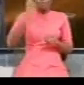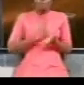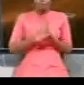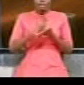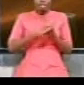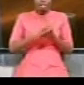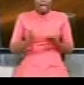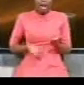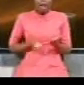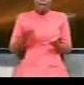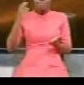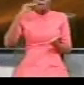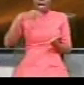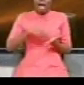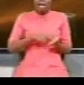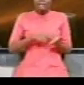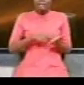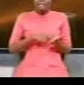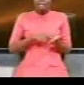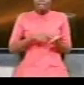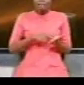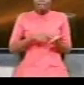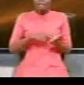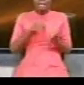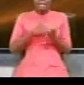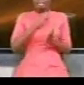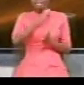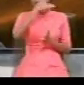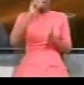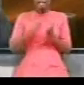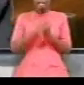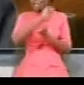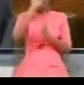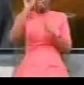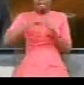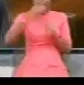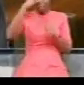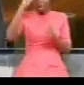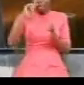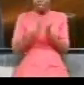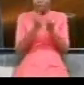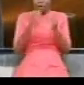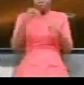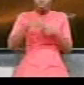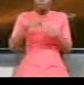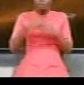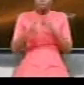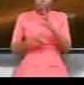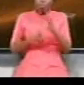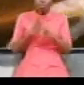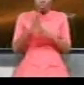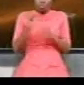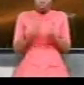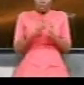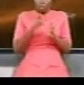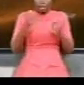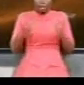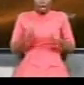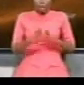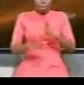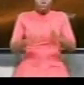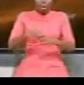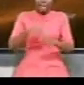Righteousness arise. He is the light that lights every man that comes into the world so that we can walk in